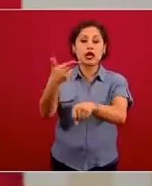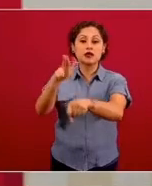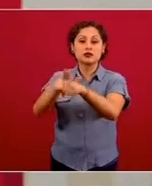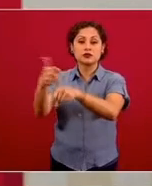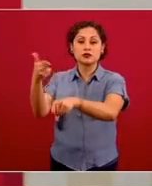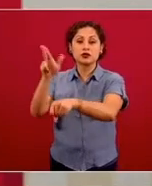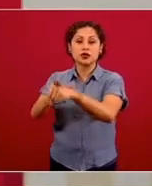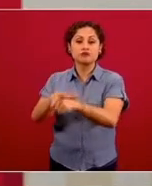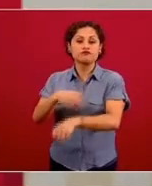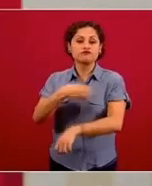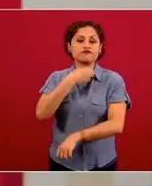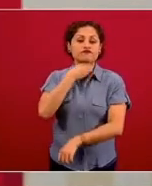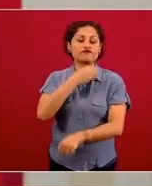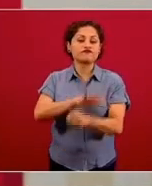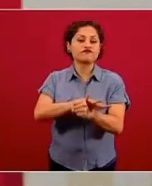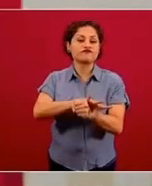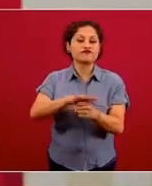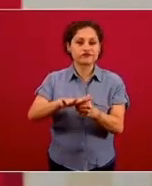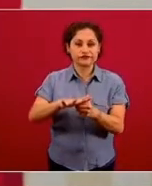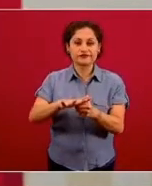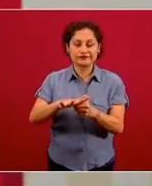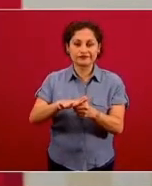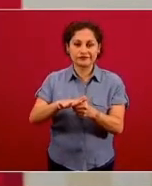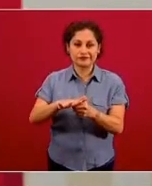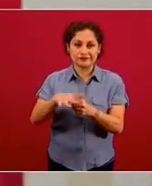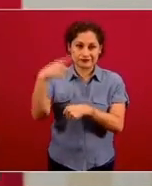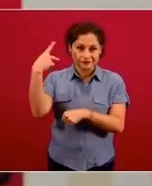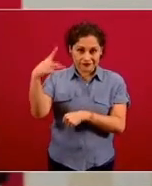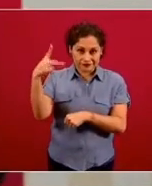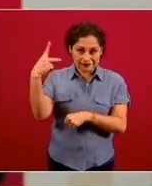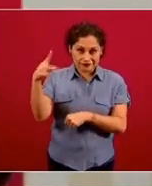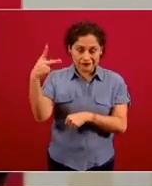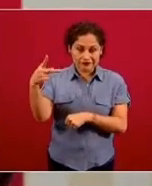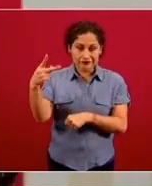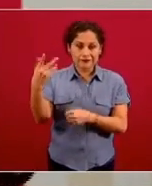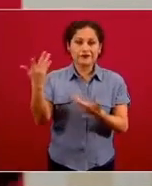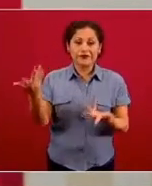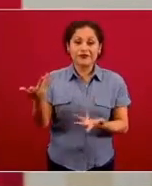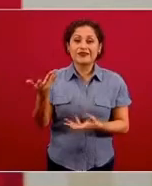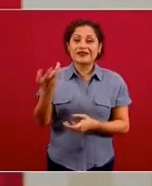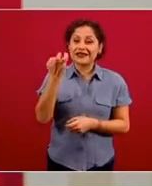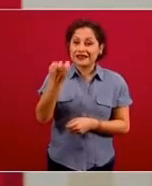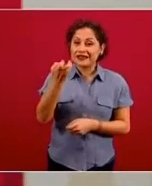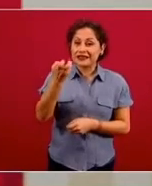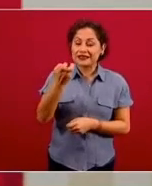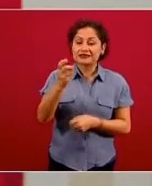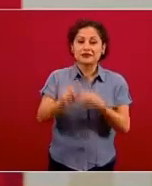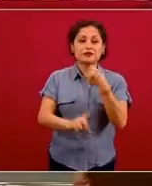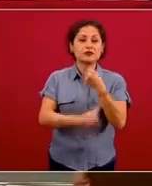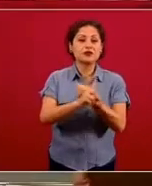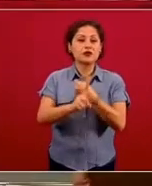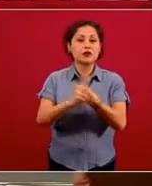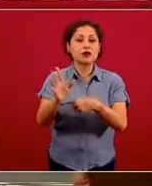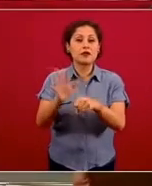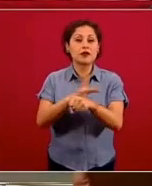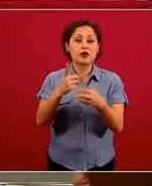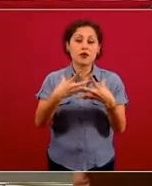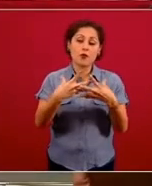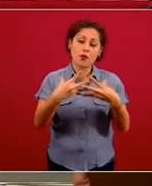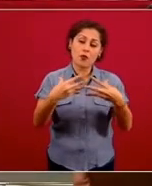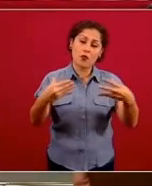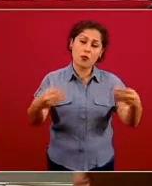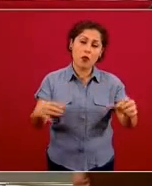virus. And what is happening is that hospitals are oversaturated. The national health systems can't take all the